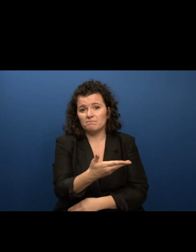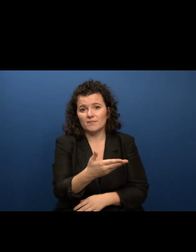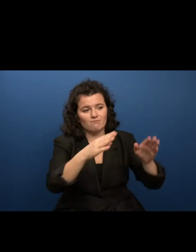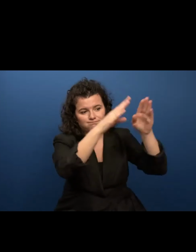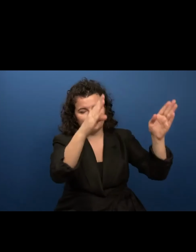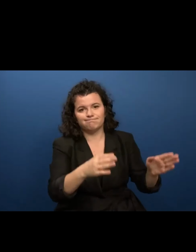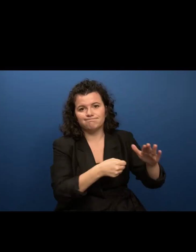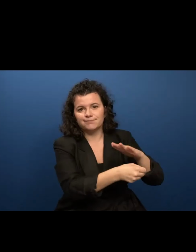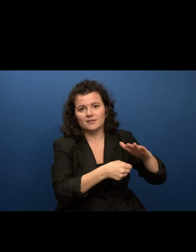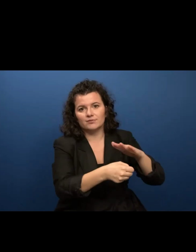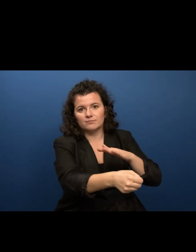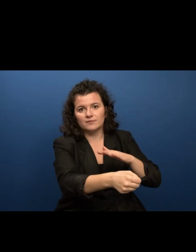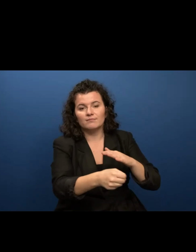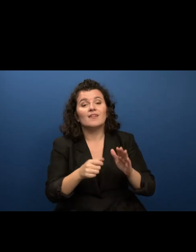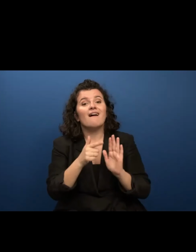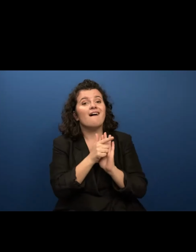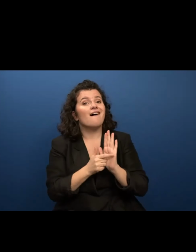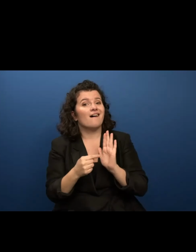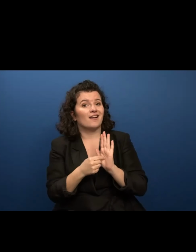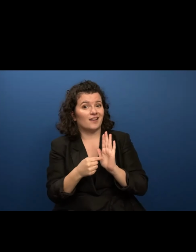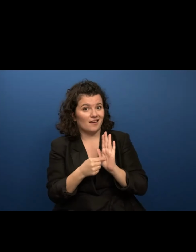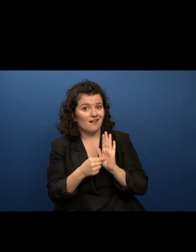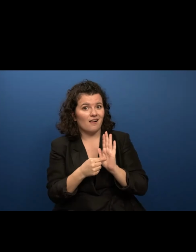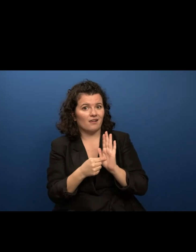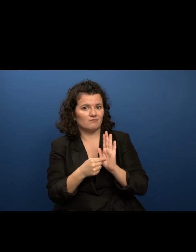absolutely, legal challenge should be the first thing you should be thinking about.